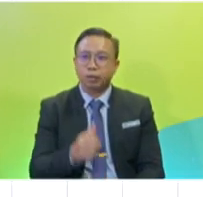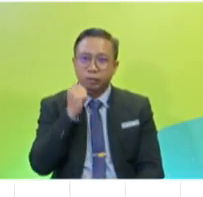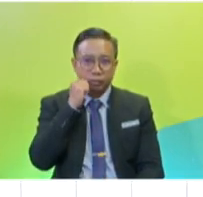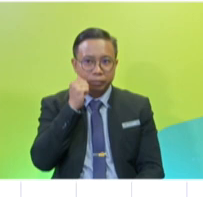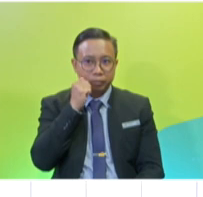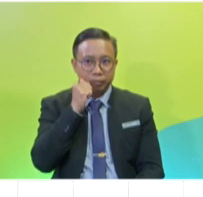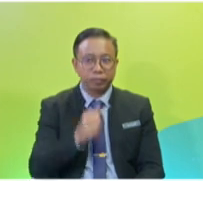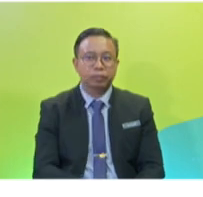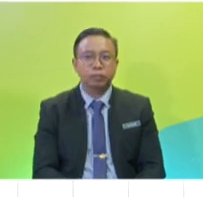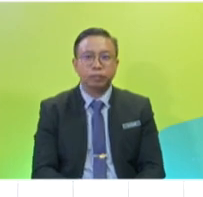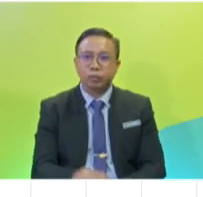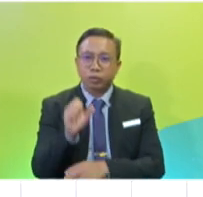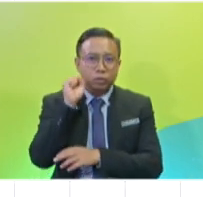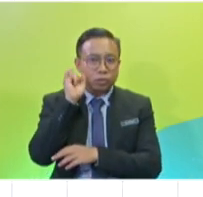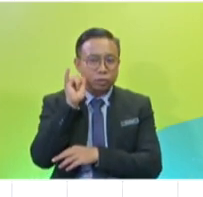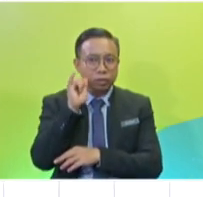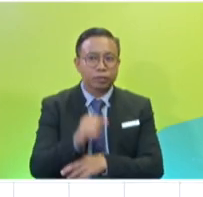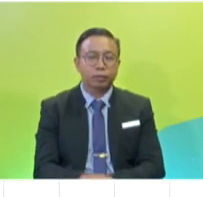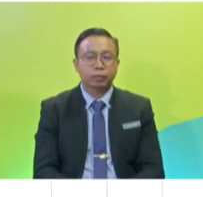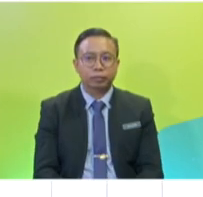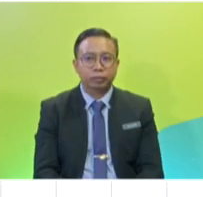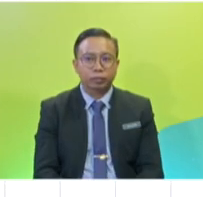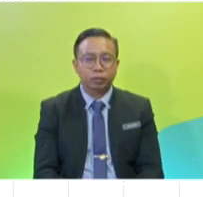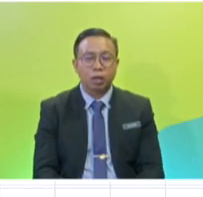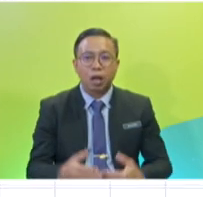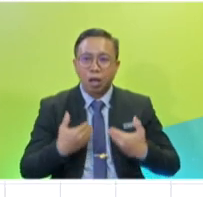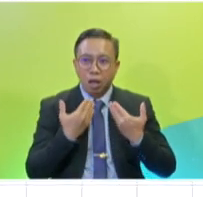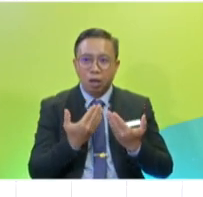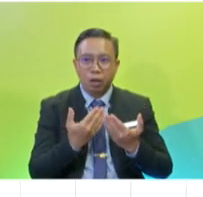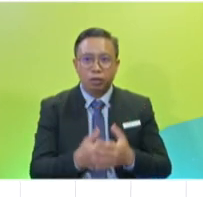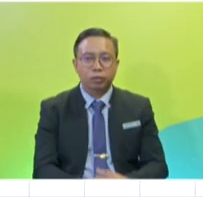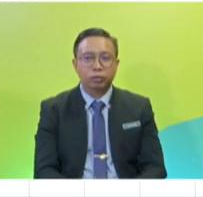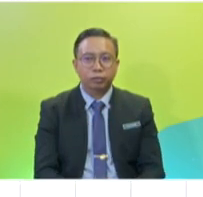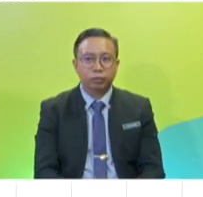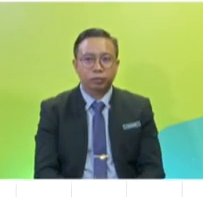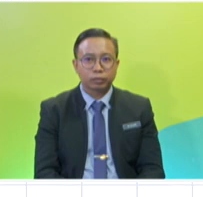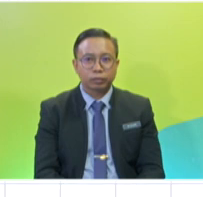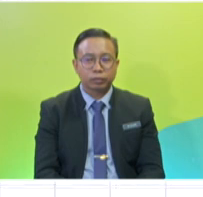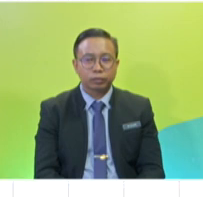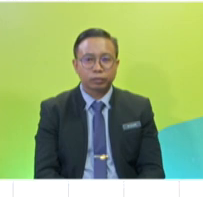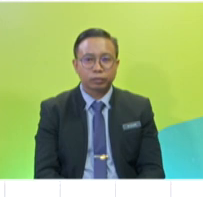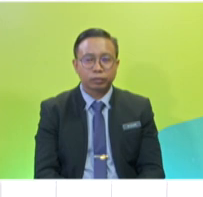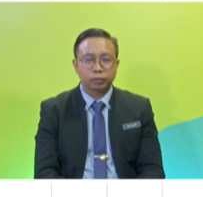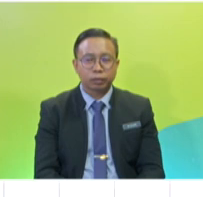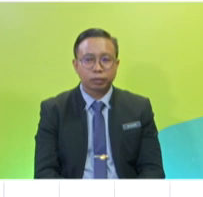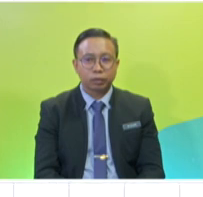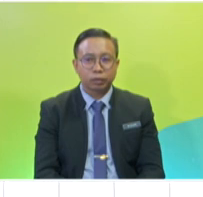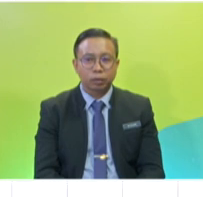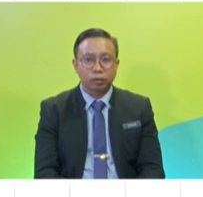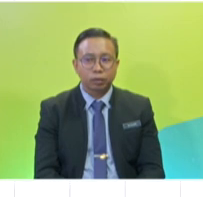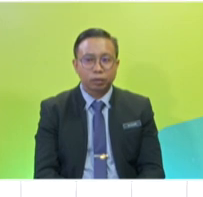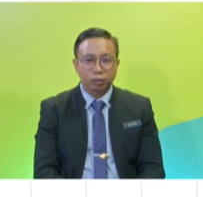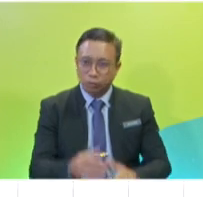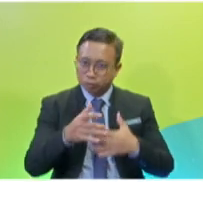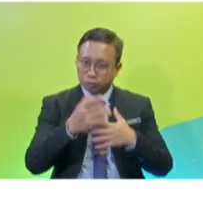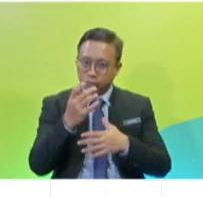Hi, Shahida. Okay, what do you want me to address you, Shahida? Yeah, how do you want me to address you? Hi. You can call